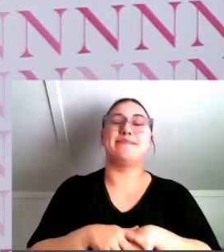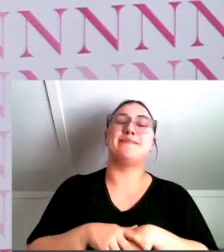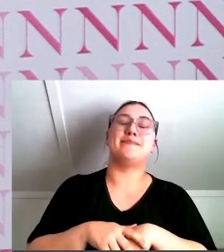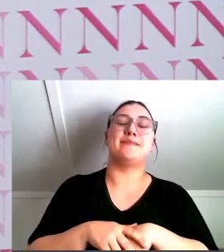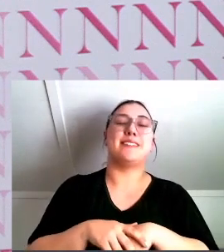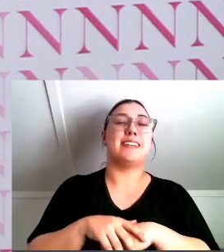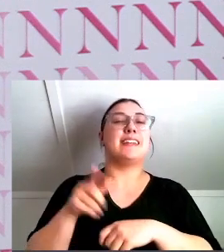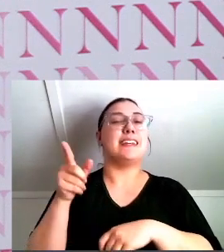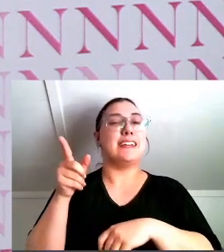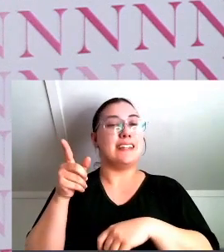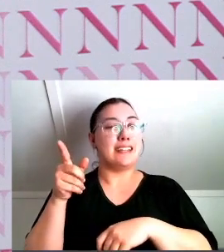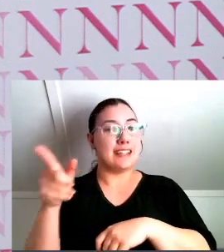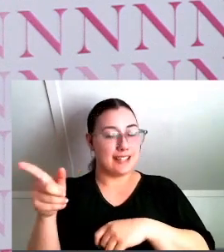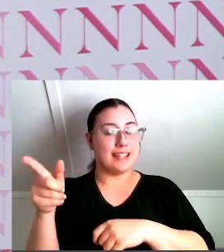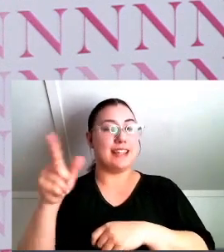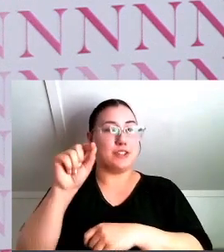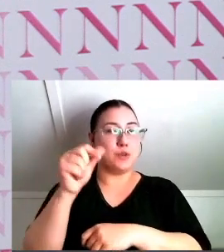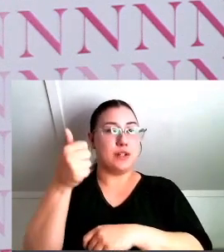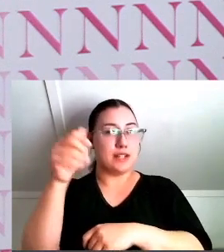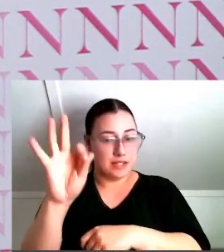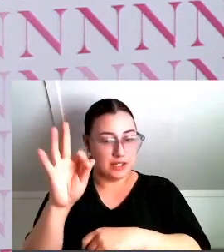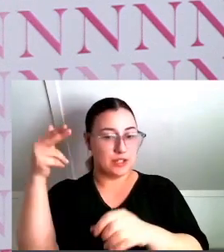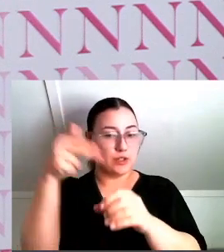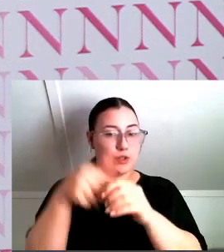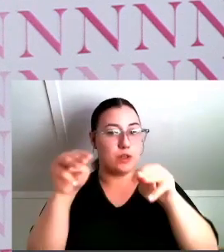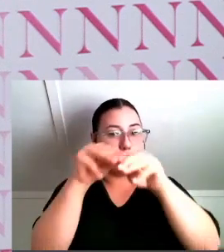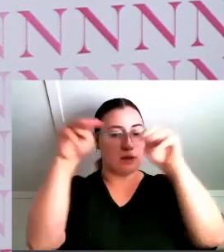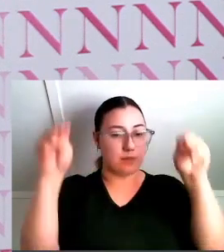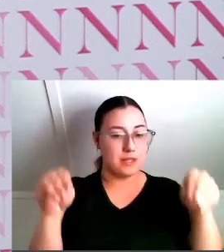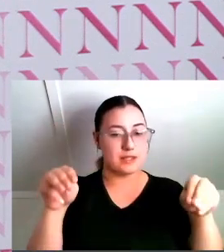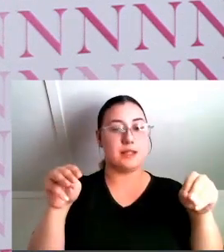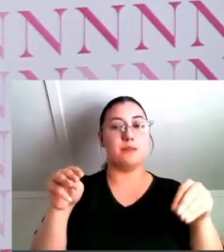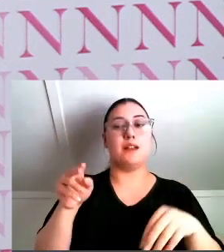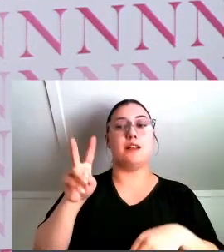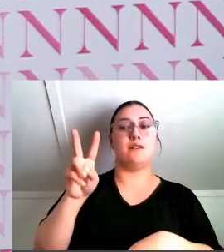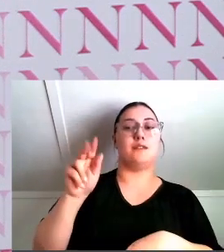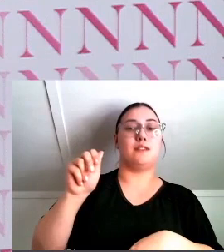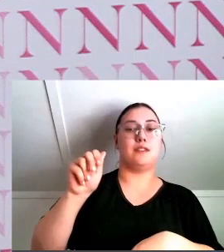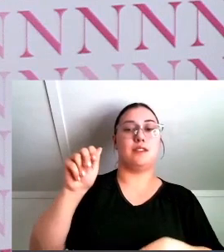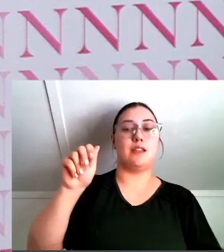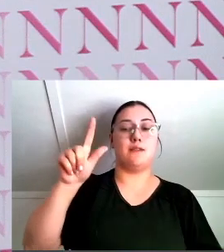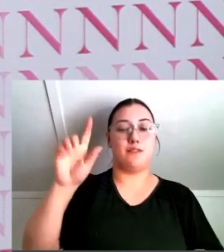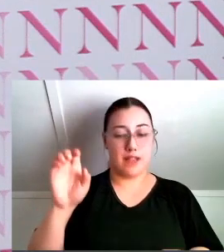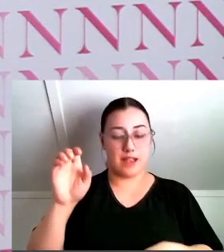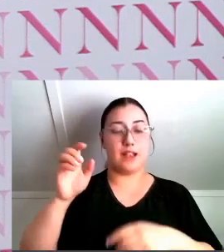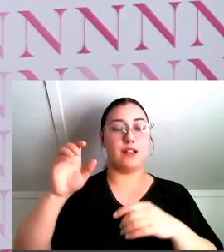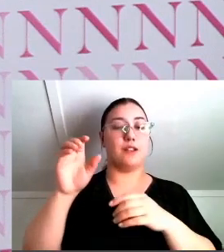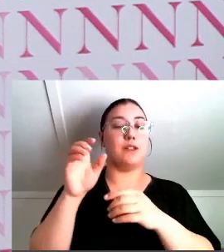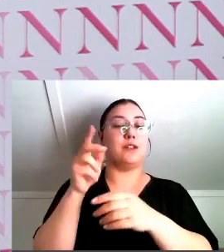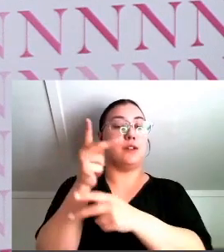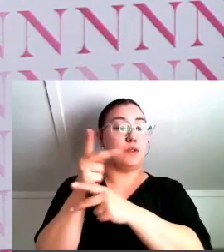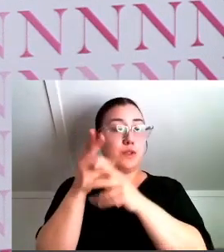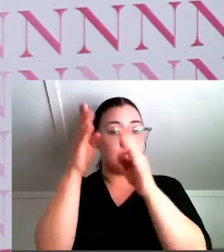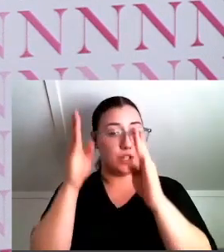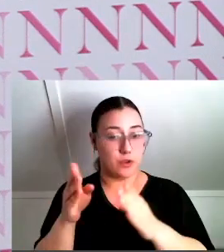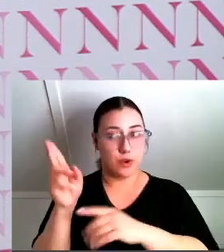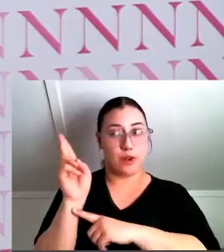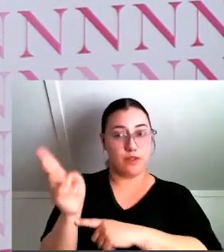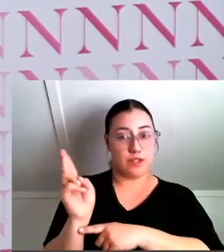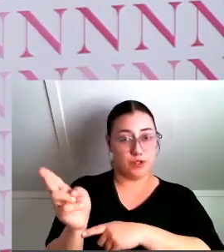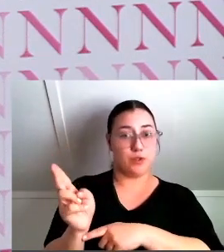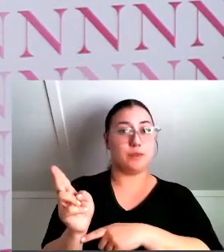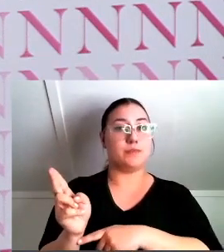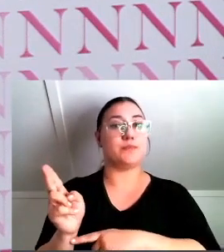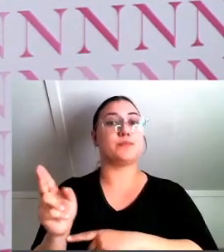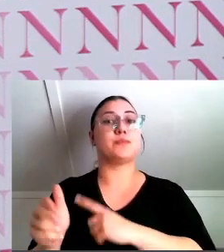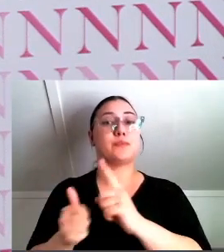Chambliss joined the MSU Museum as the Val Berryman Curator of History. As a teacher scholar concerned with community,